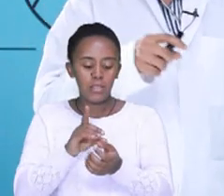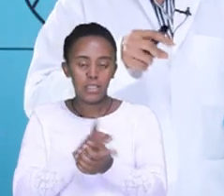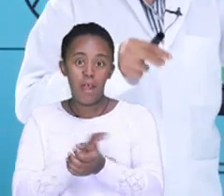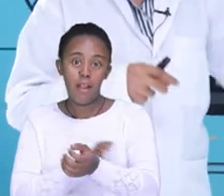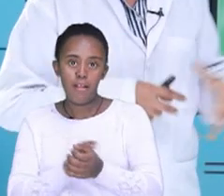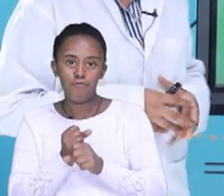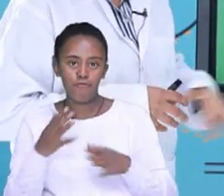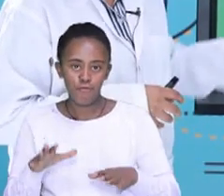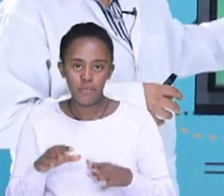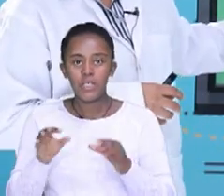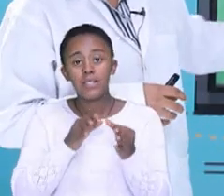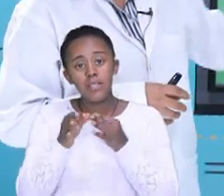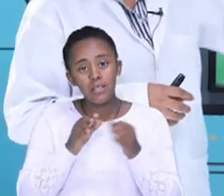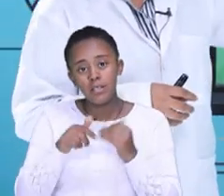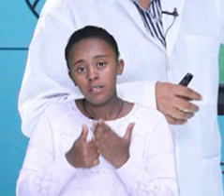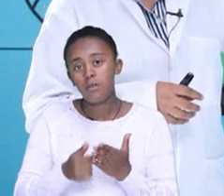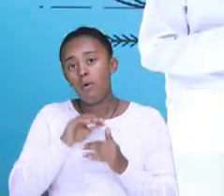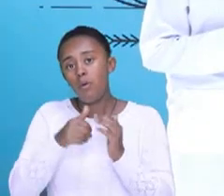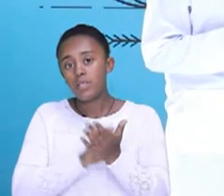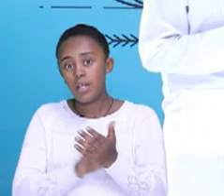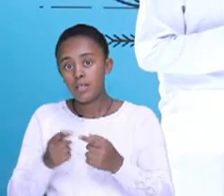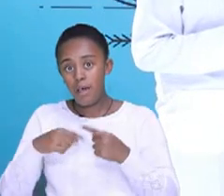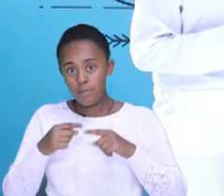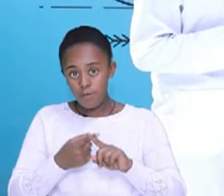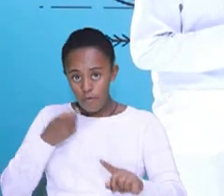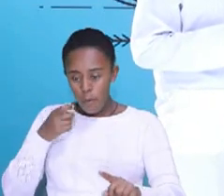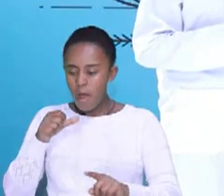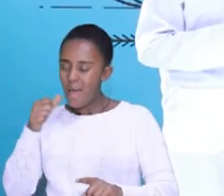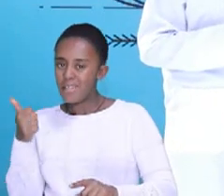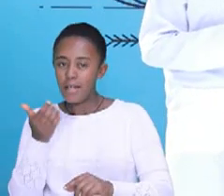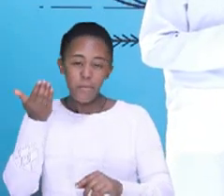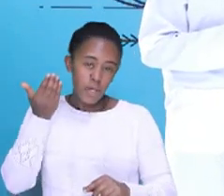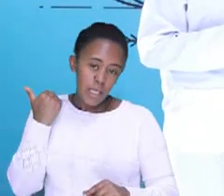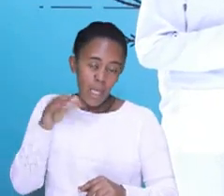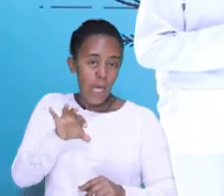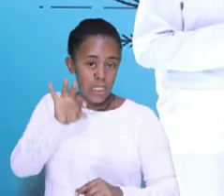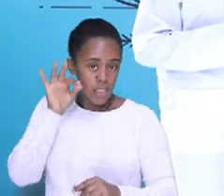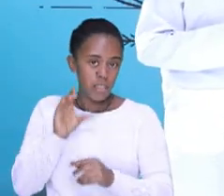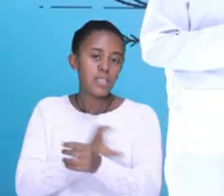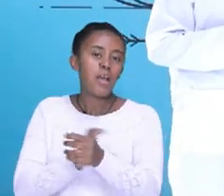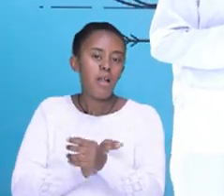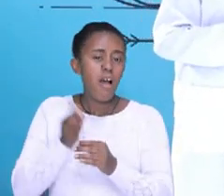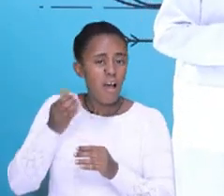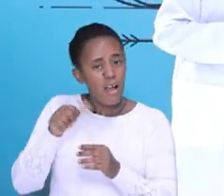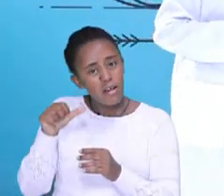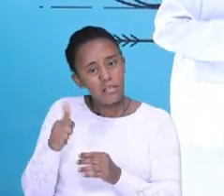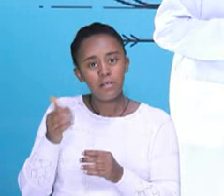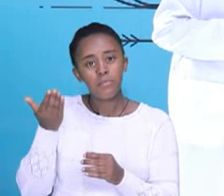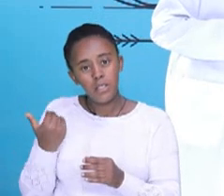and states that all cells come from other pre-existing cells,